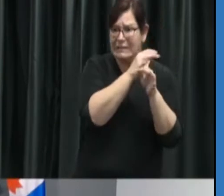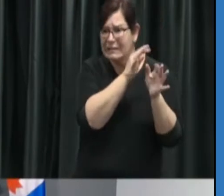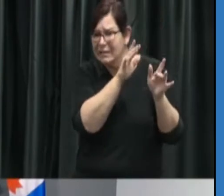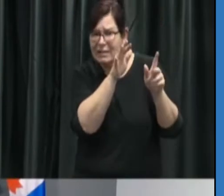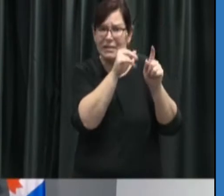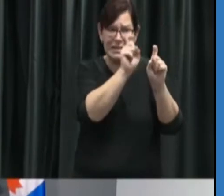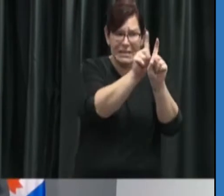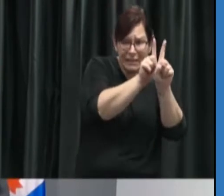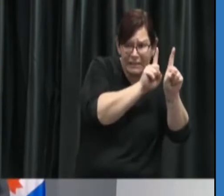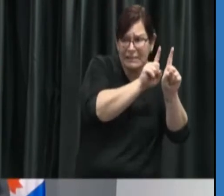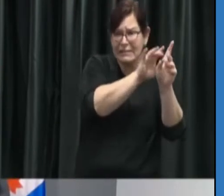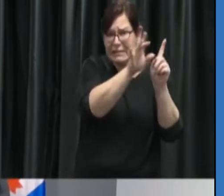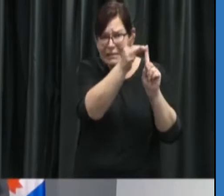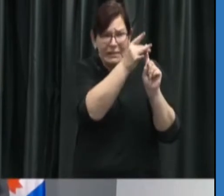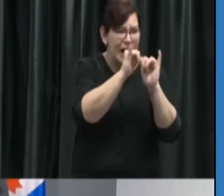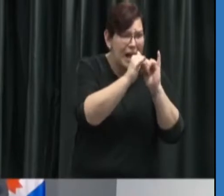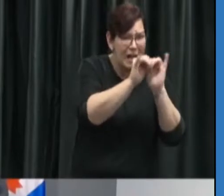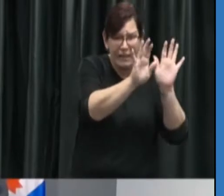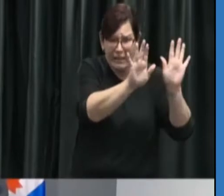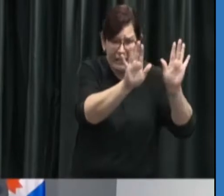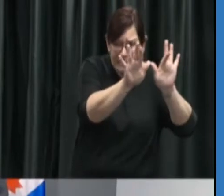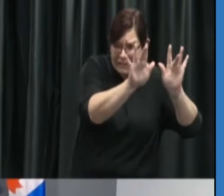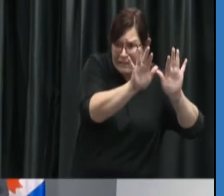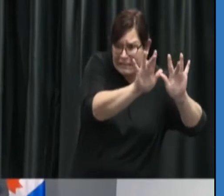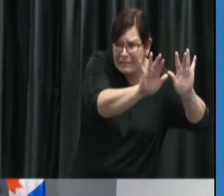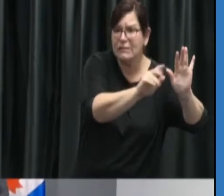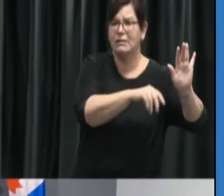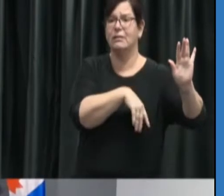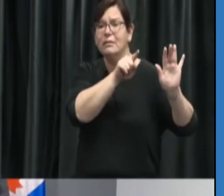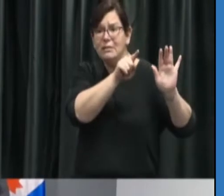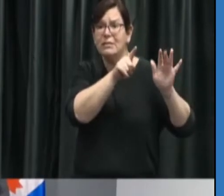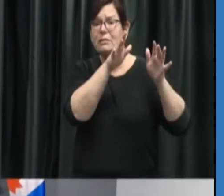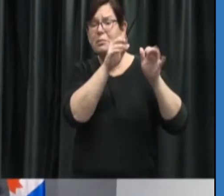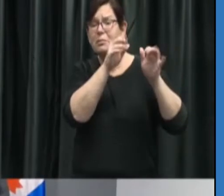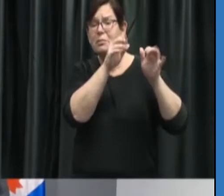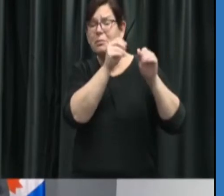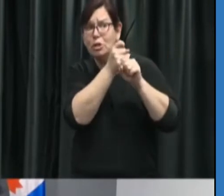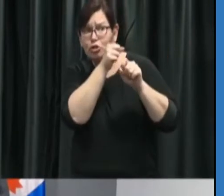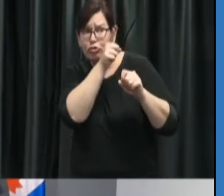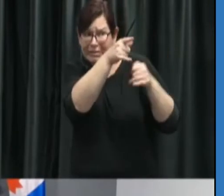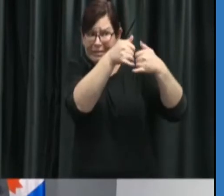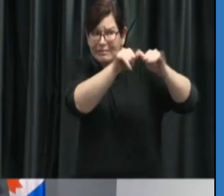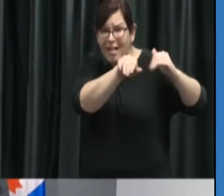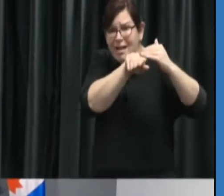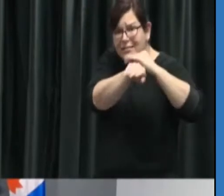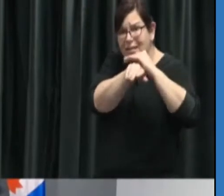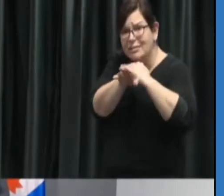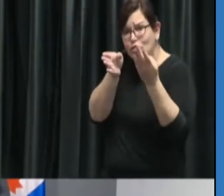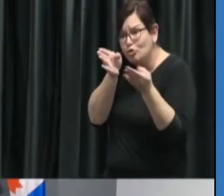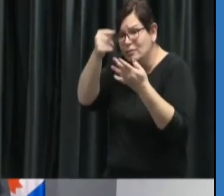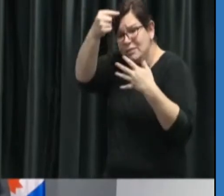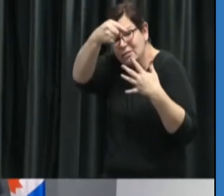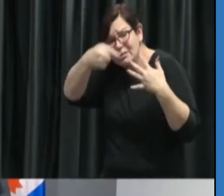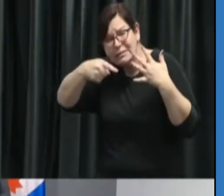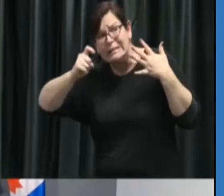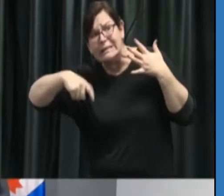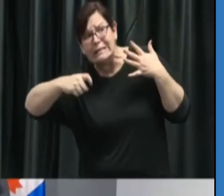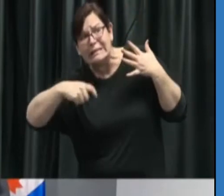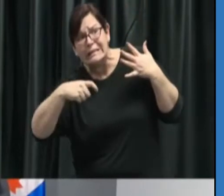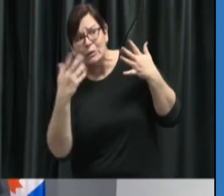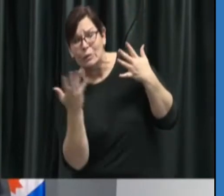to make sure that those residents continue to have access to the information, to the services, and to the resources that they need during this